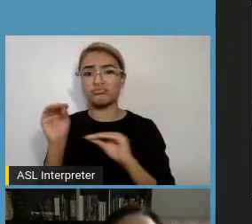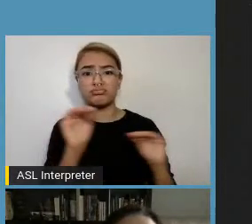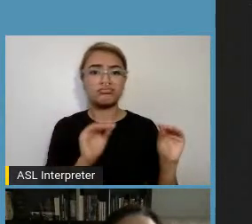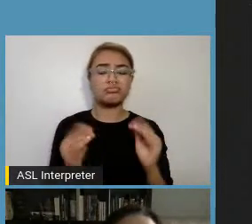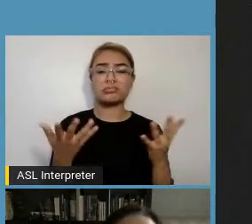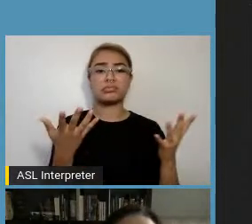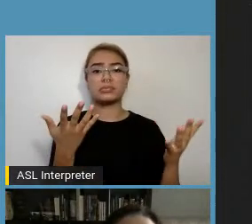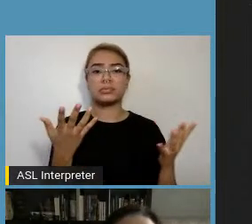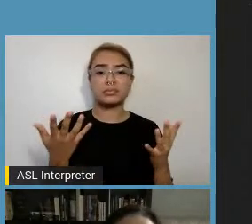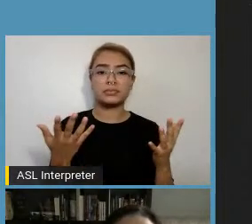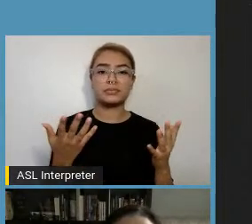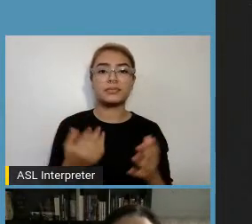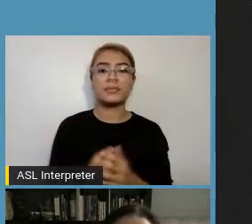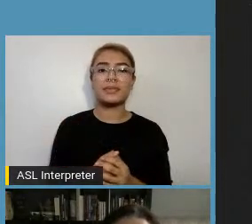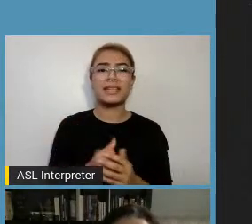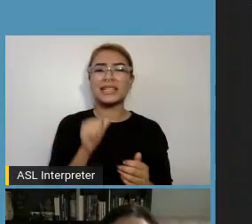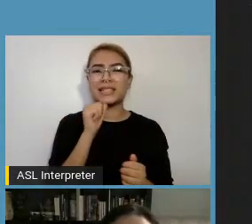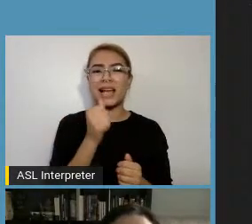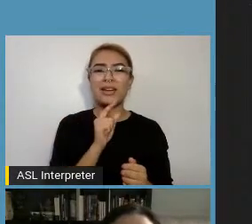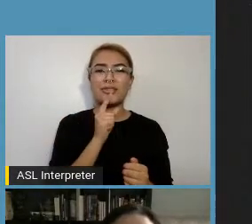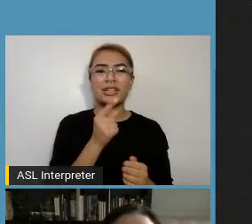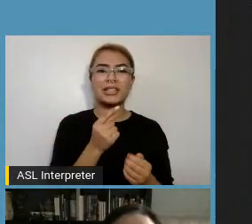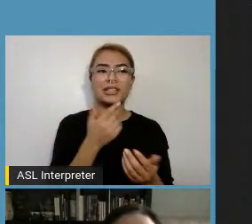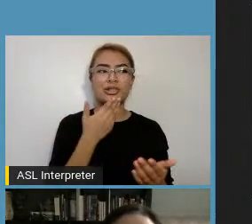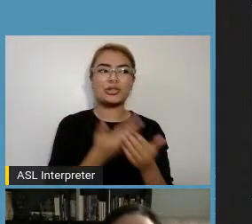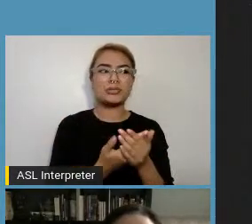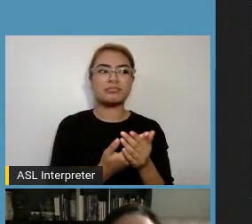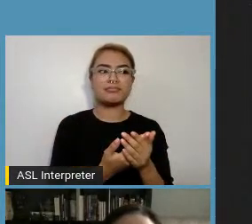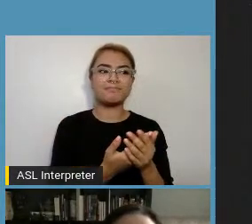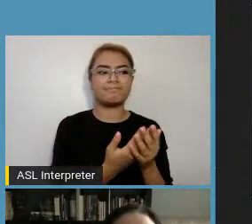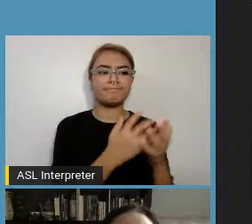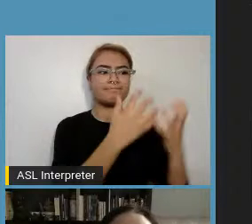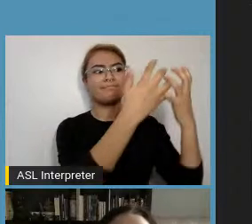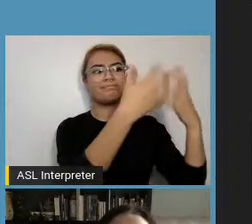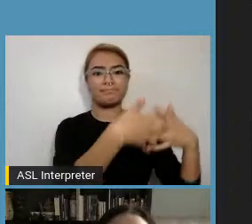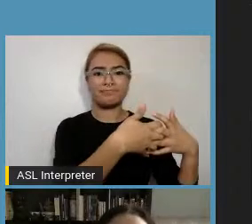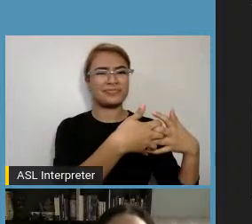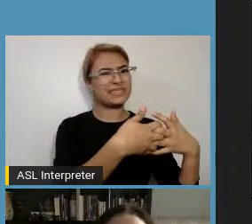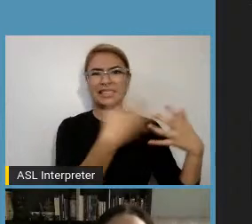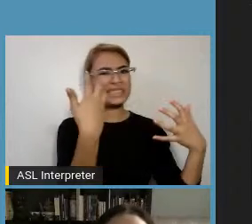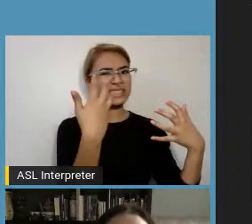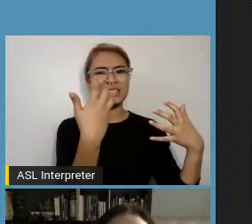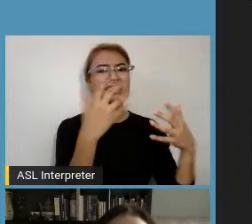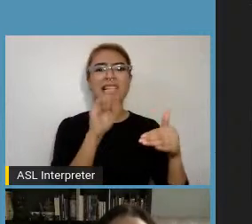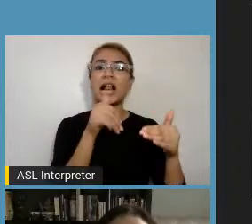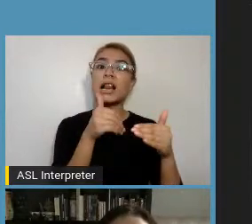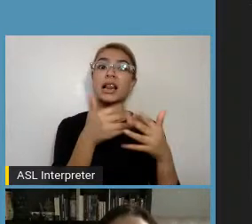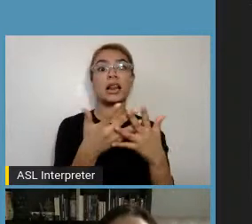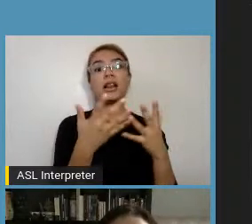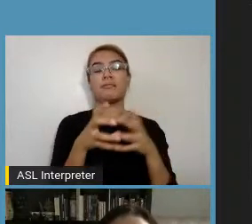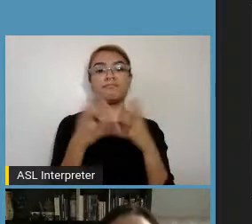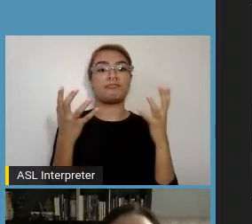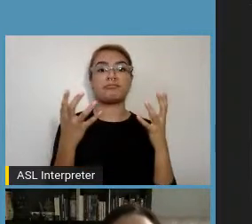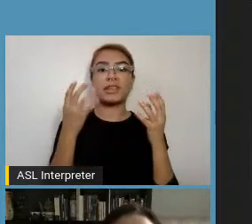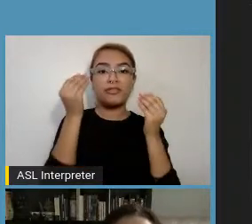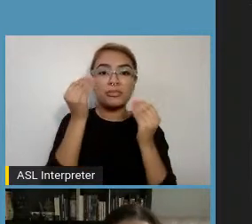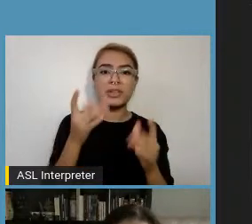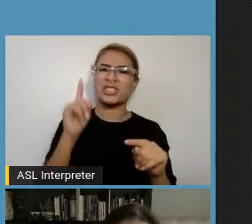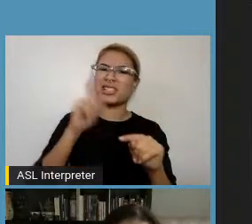Um, and there's not a way to put them together. There's just a lot of information that becomes unusable because